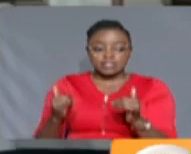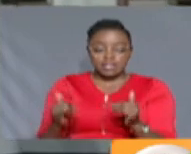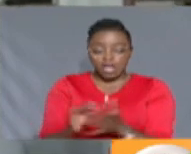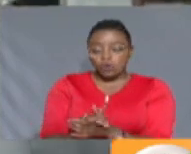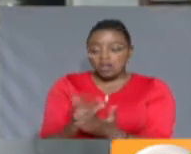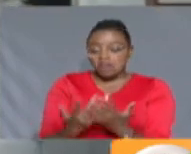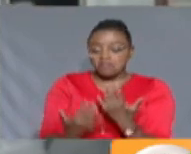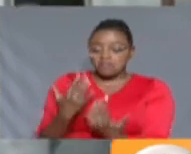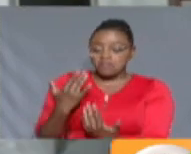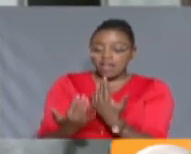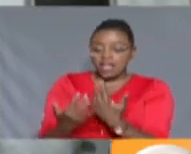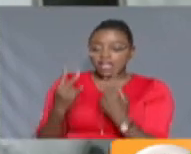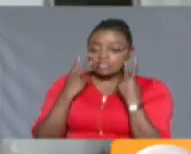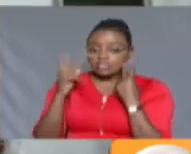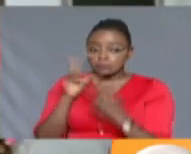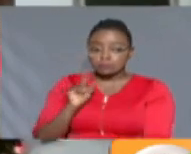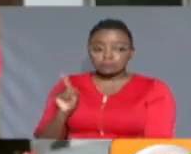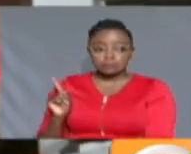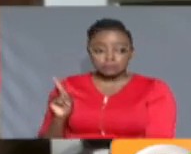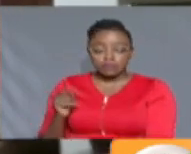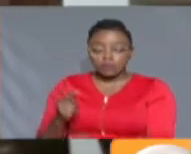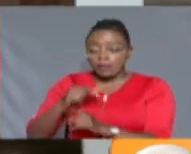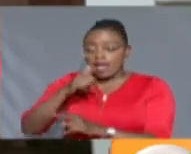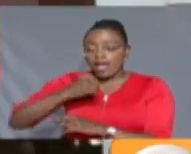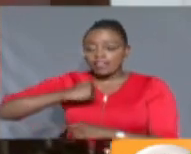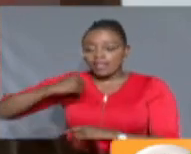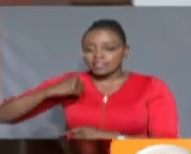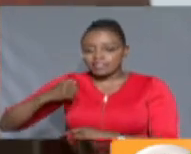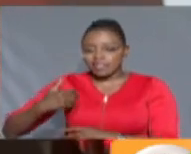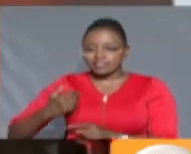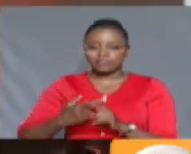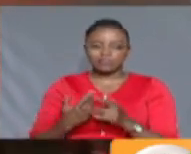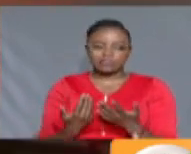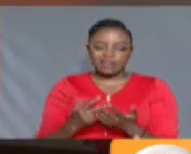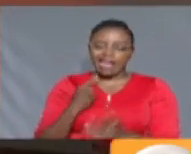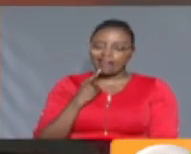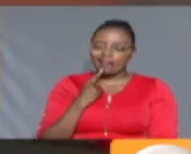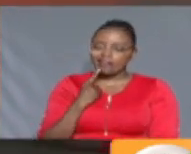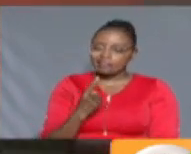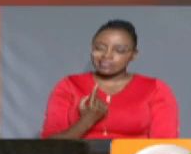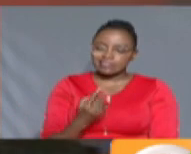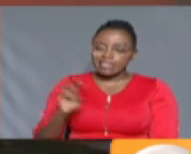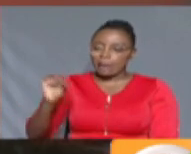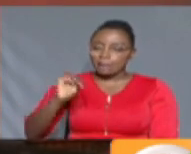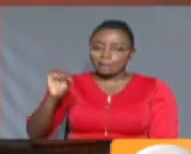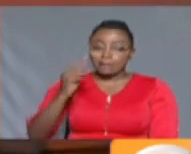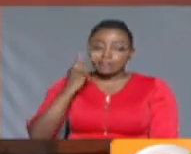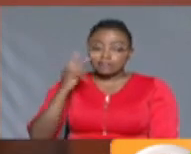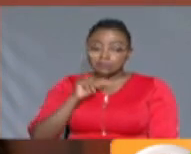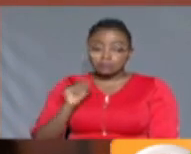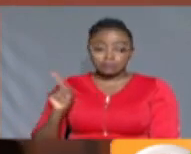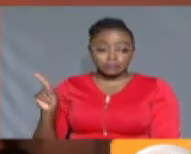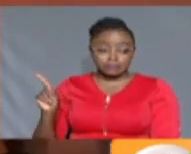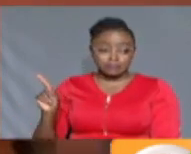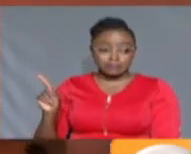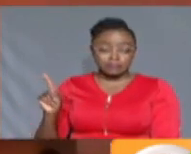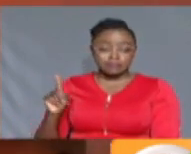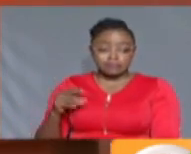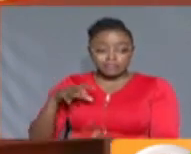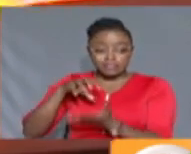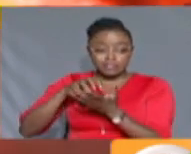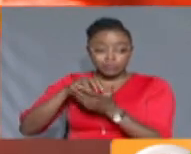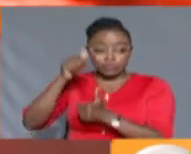fire, you can be able to see some fire on the other side, some around 100 meters or so. And that is the